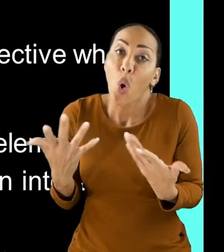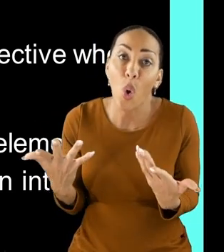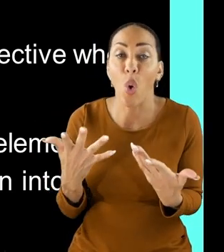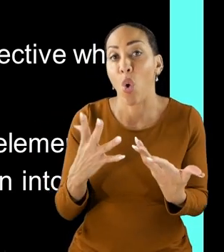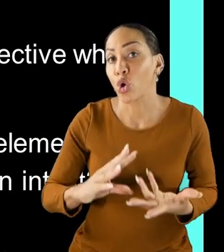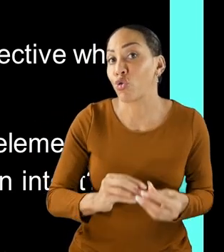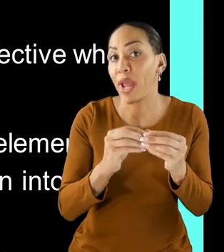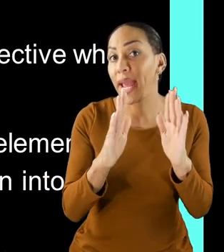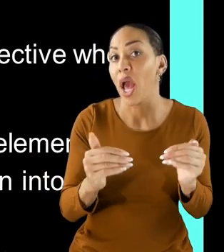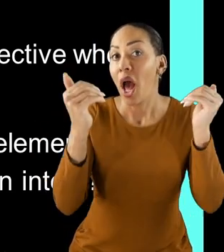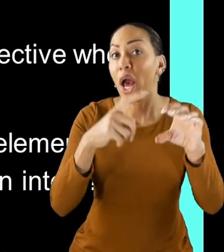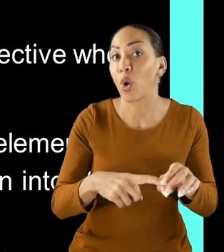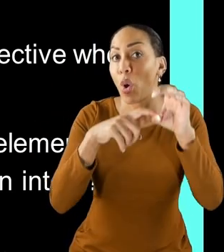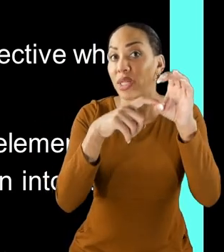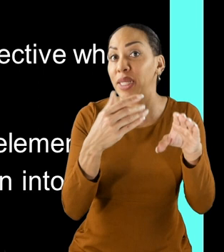see if there is demand now?